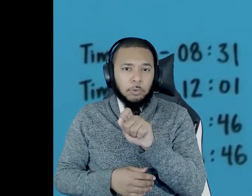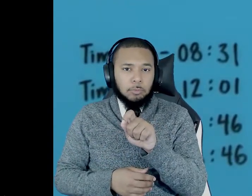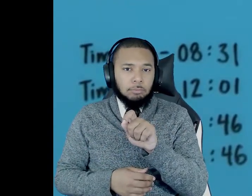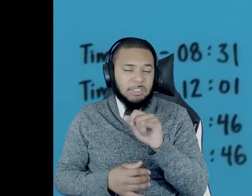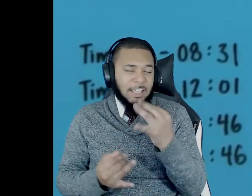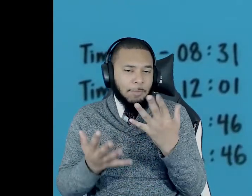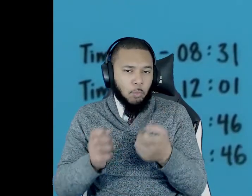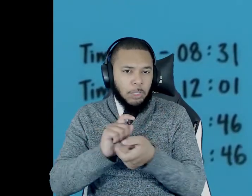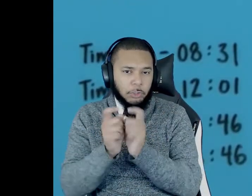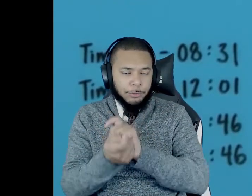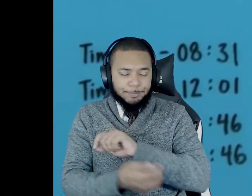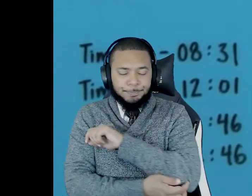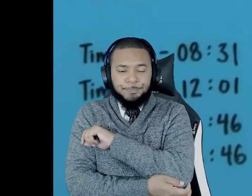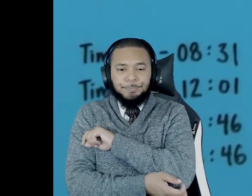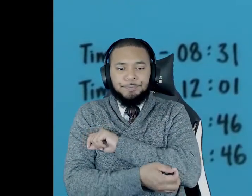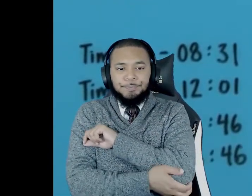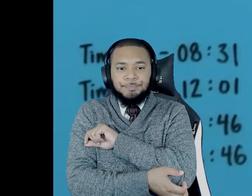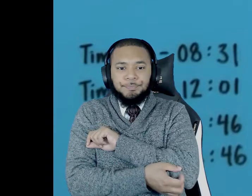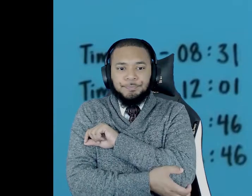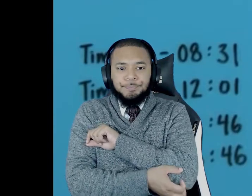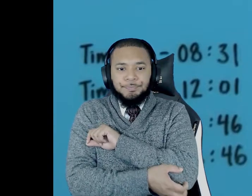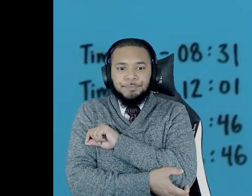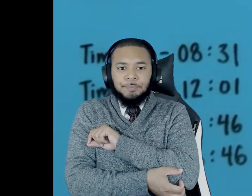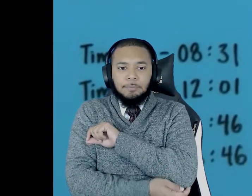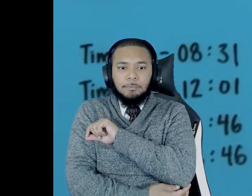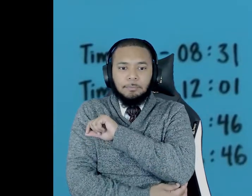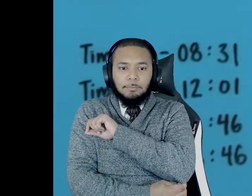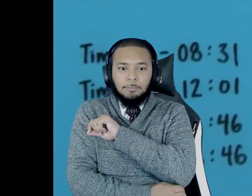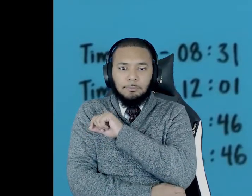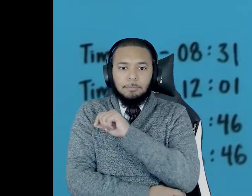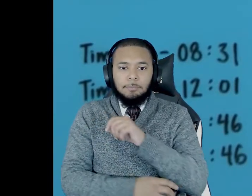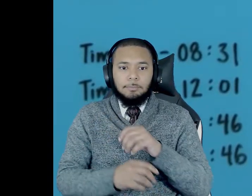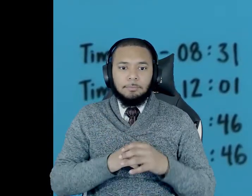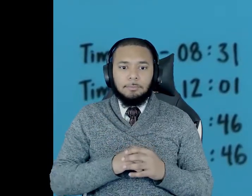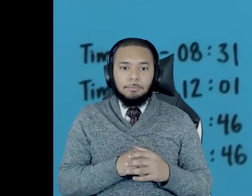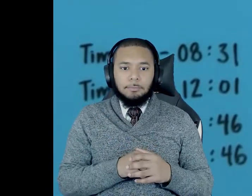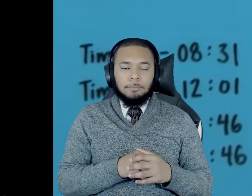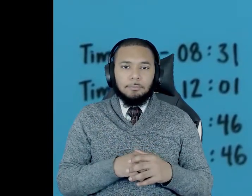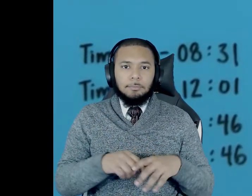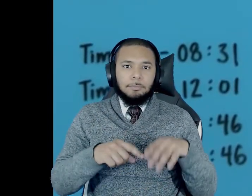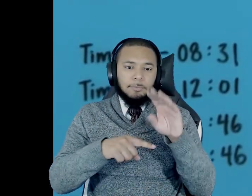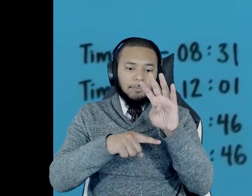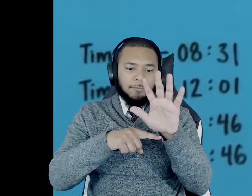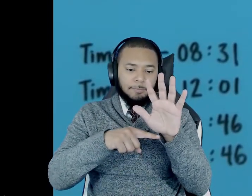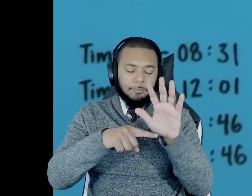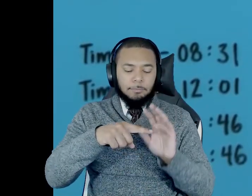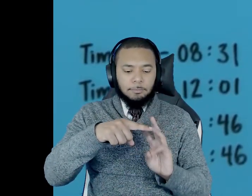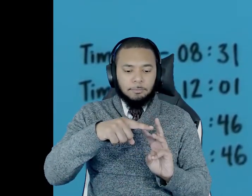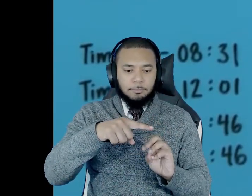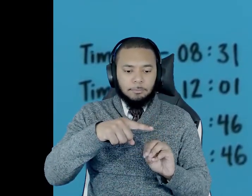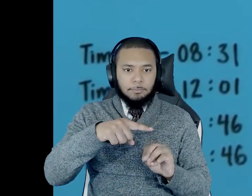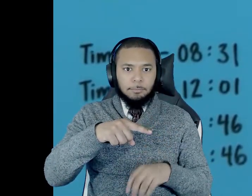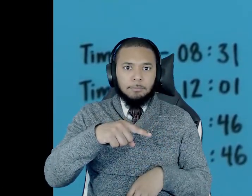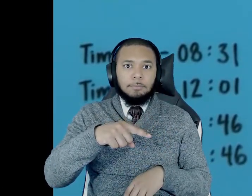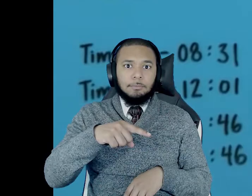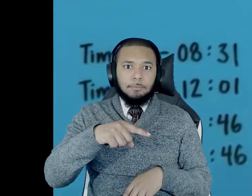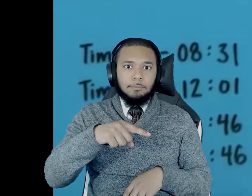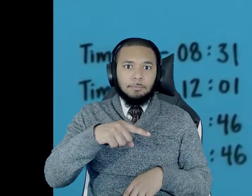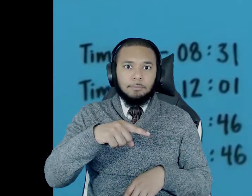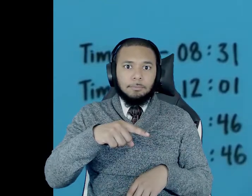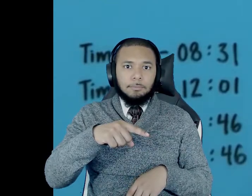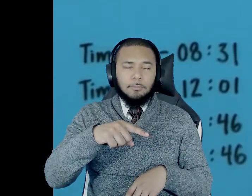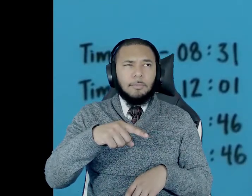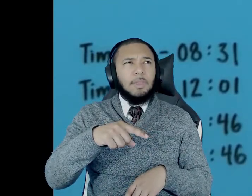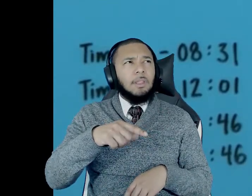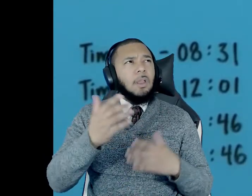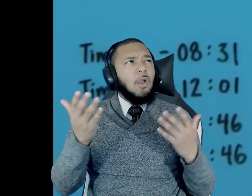So 45 minutes divided by 60 minutes. Let's just turn that into 45 divided by 60. And we say to